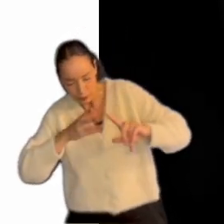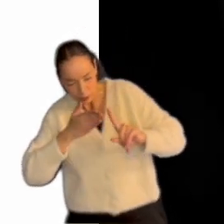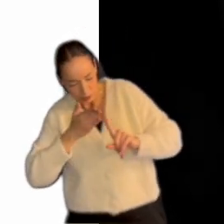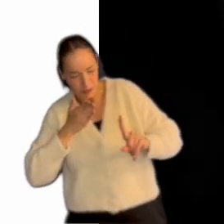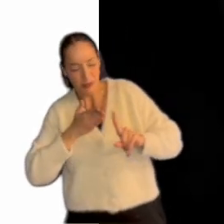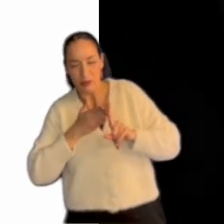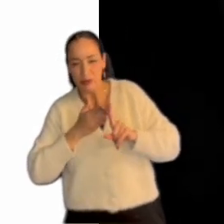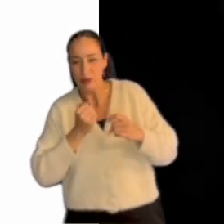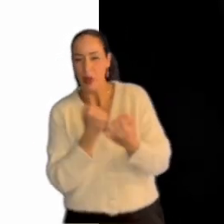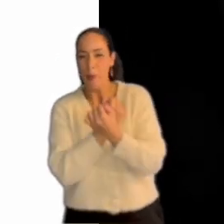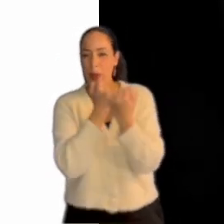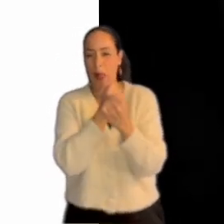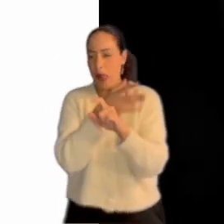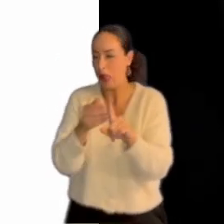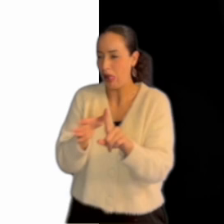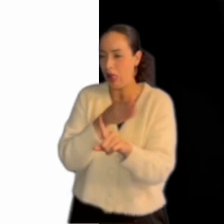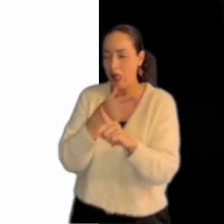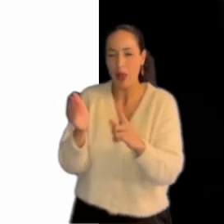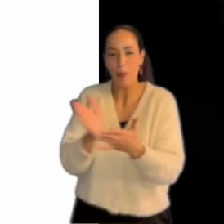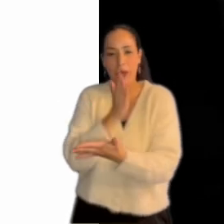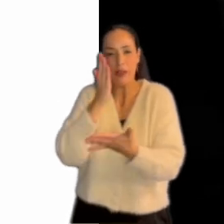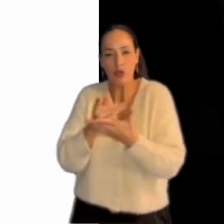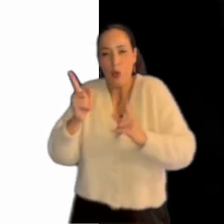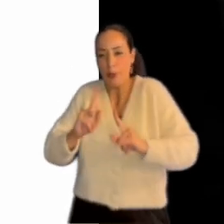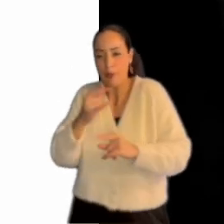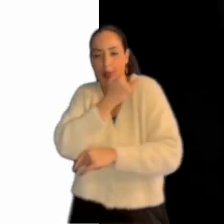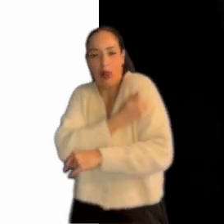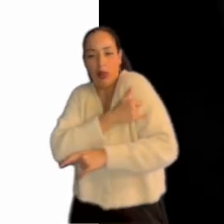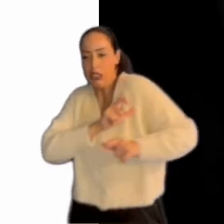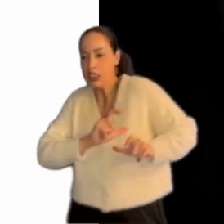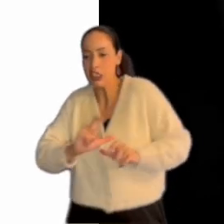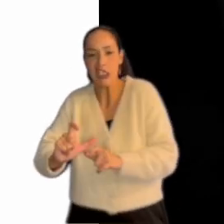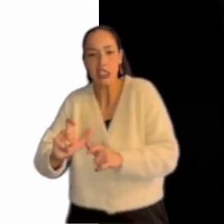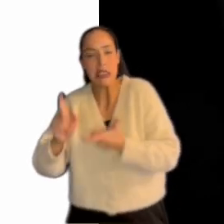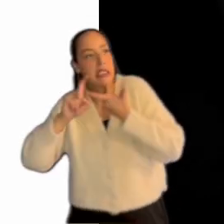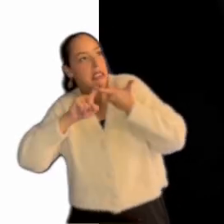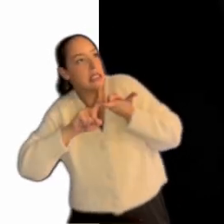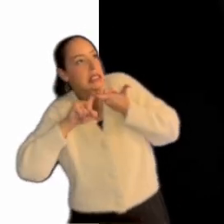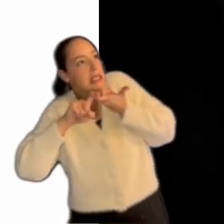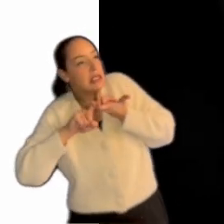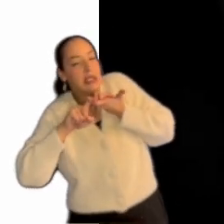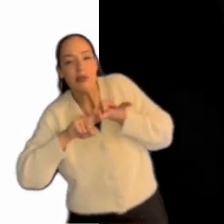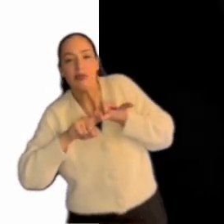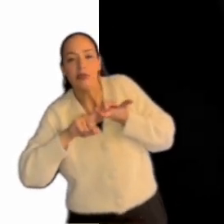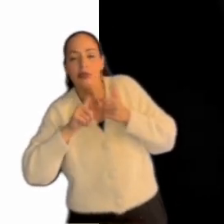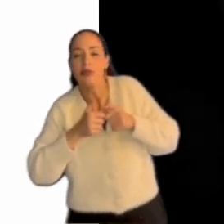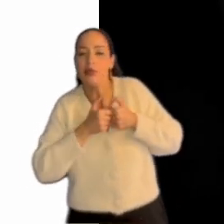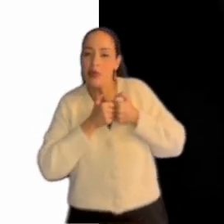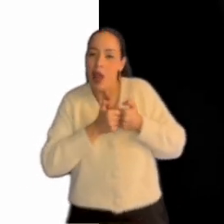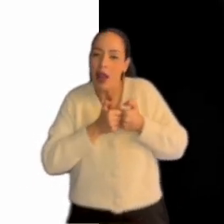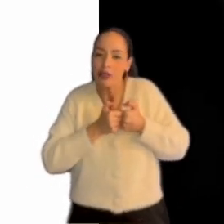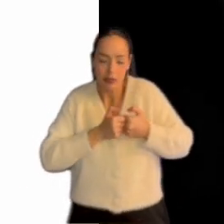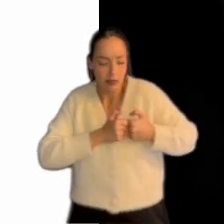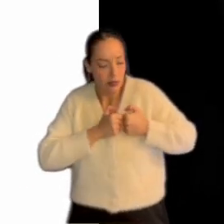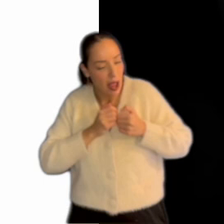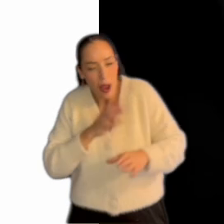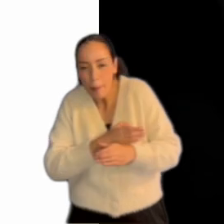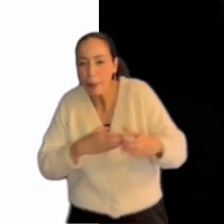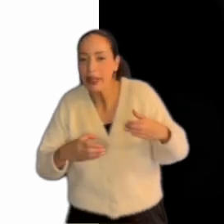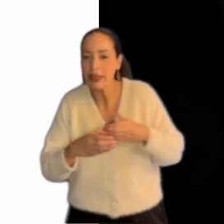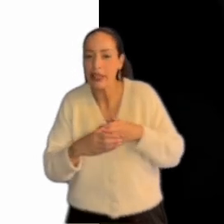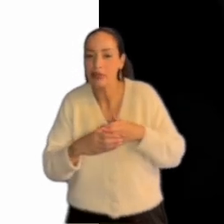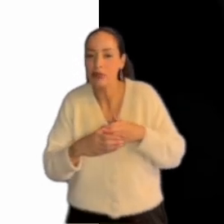sustains vulnerability and dependency. So often, in such circumstances, kindness, compassion and empathy are not just